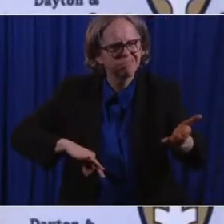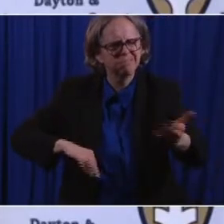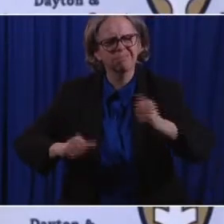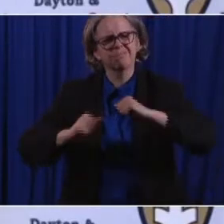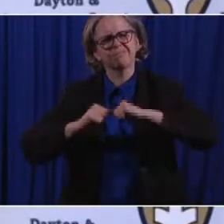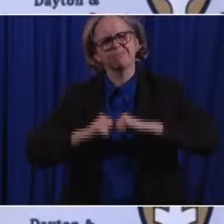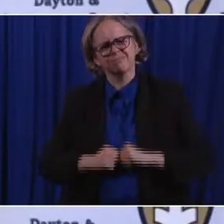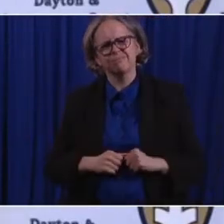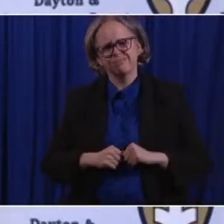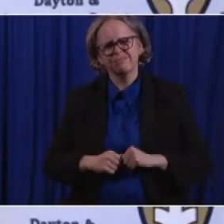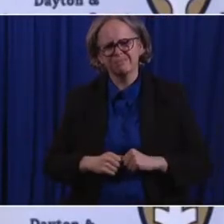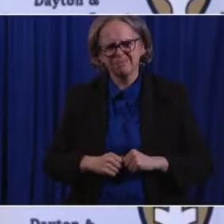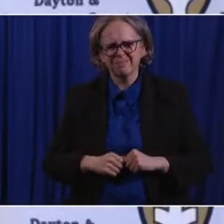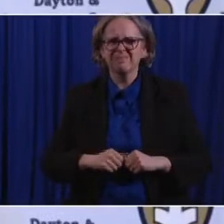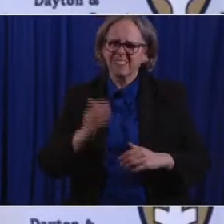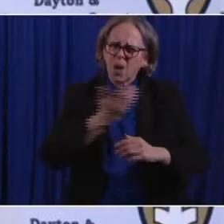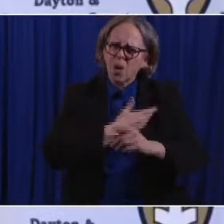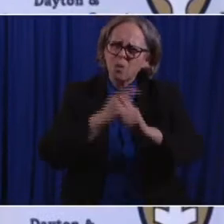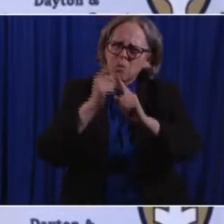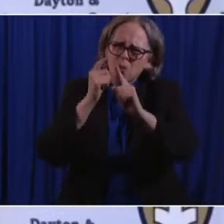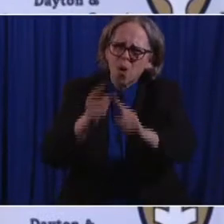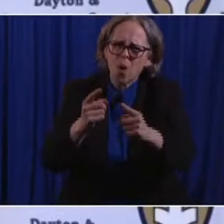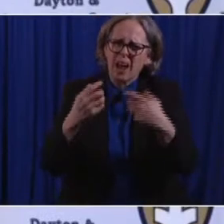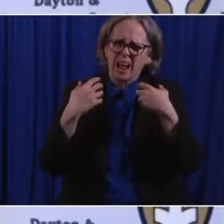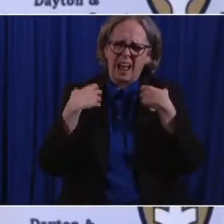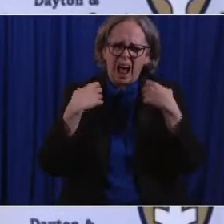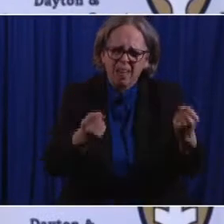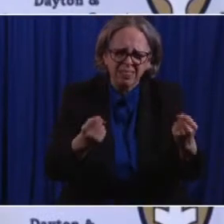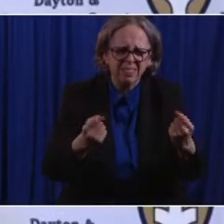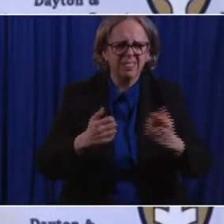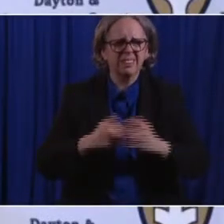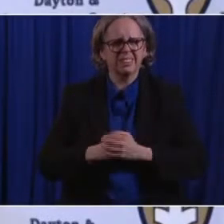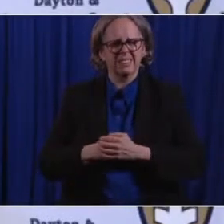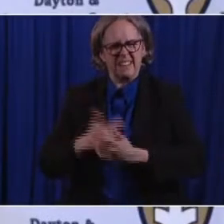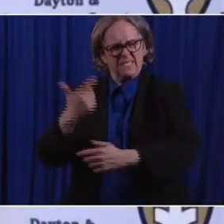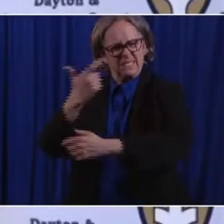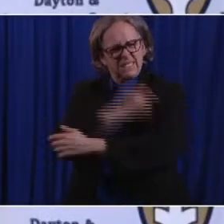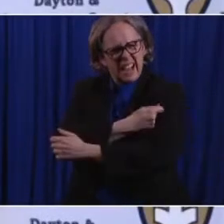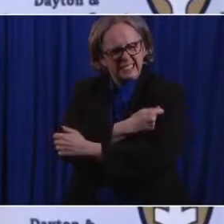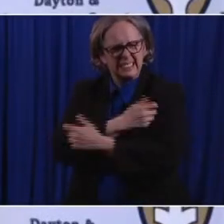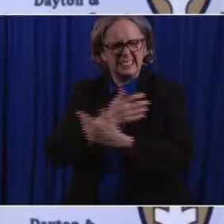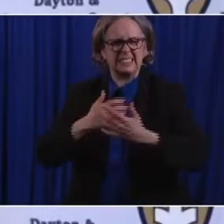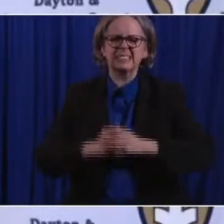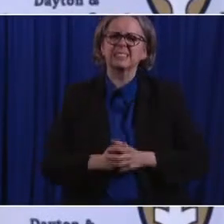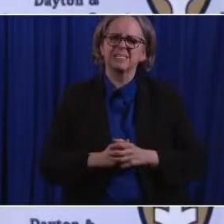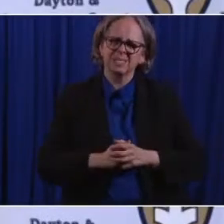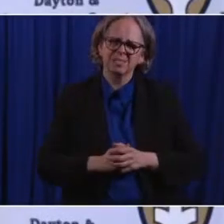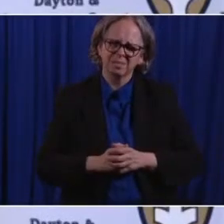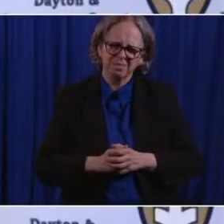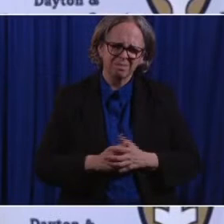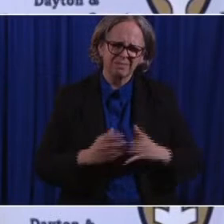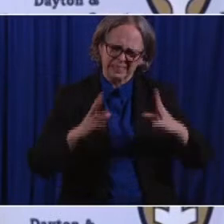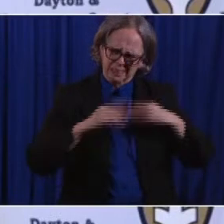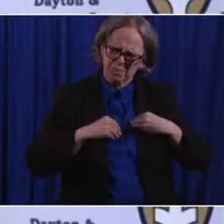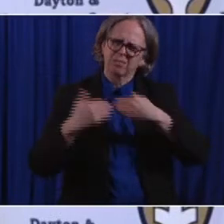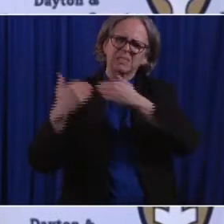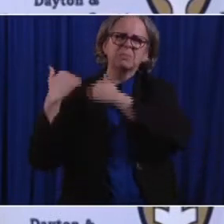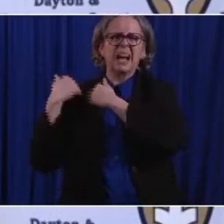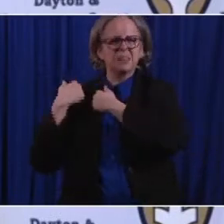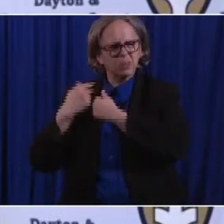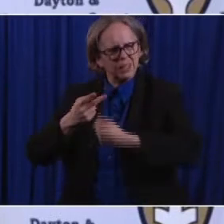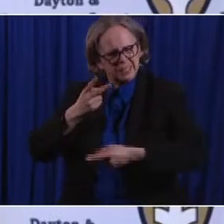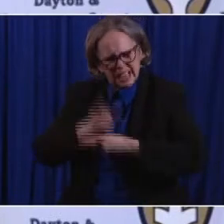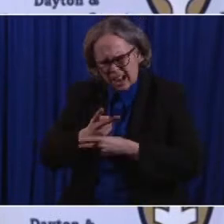about health. This is about being vaccinated. This is about taking care of your families. And this is the